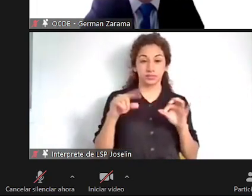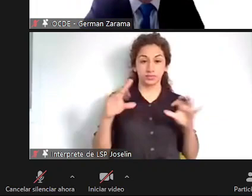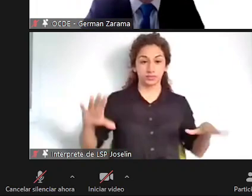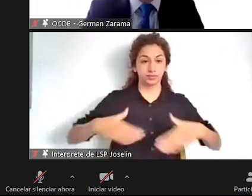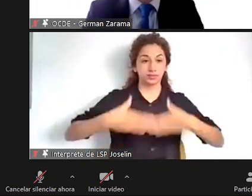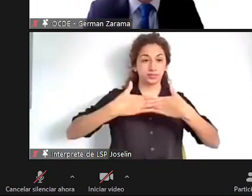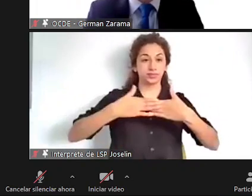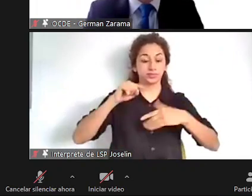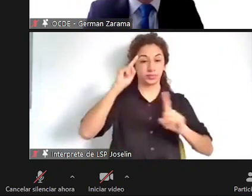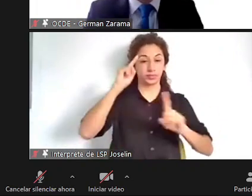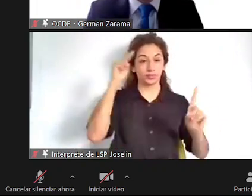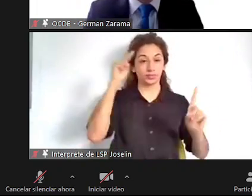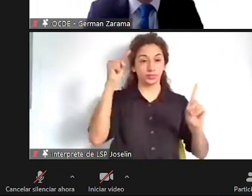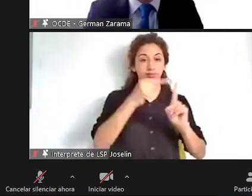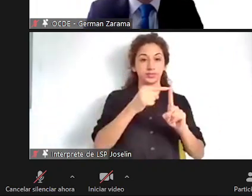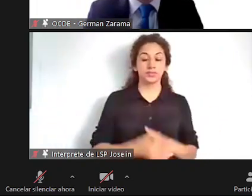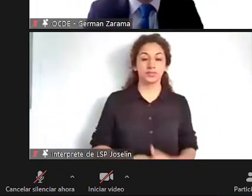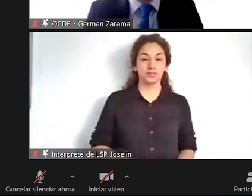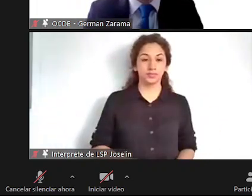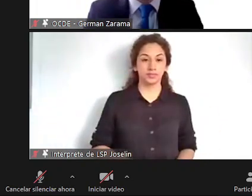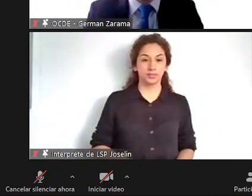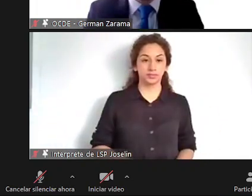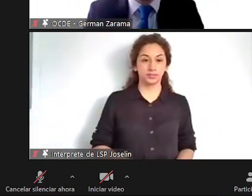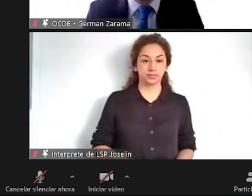a partner for this objective